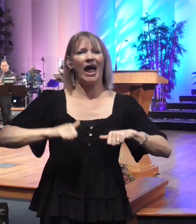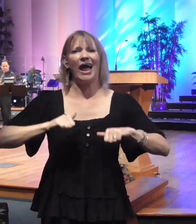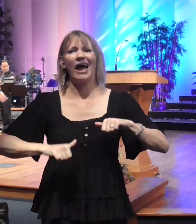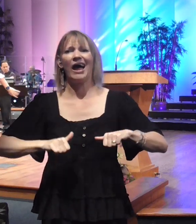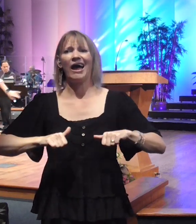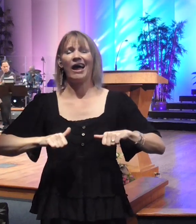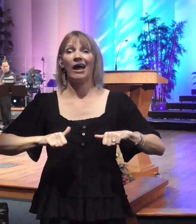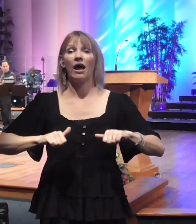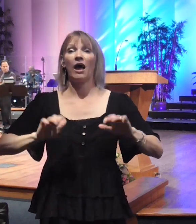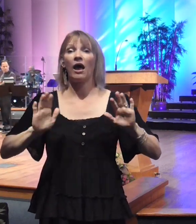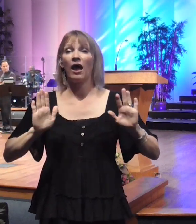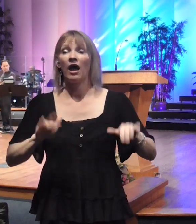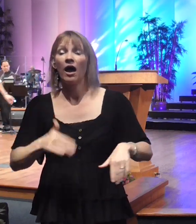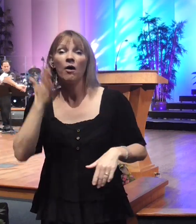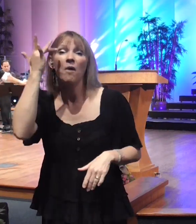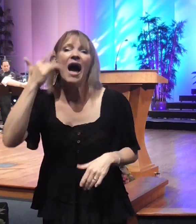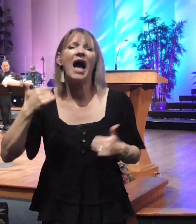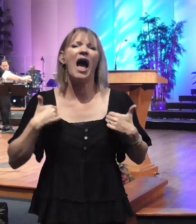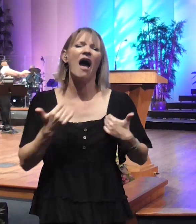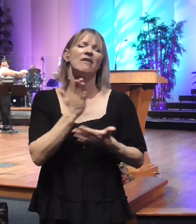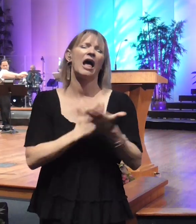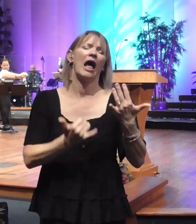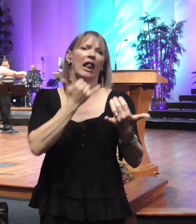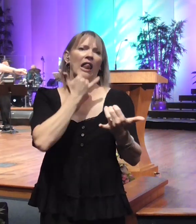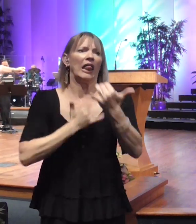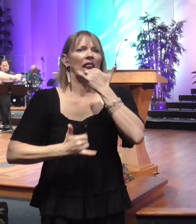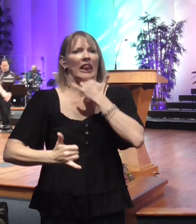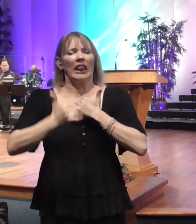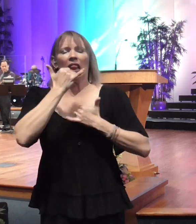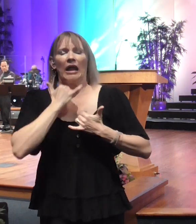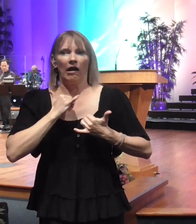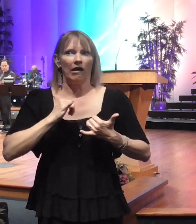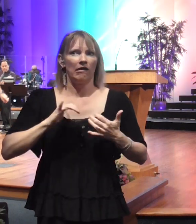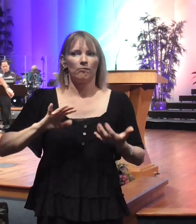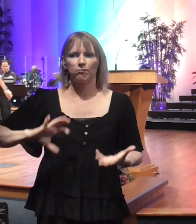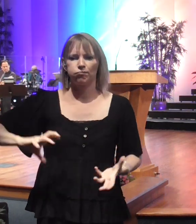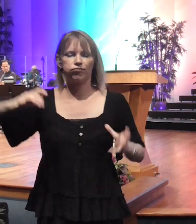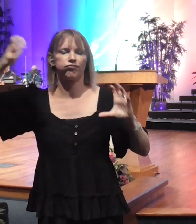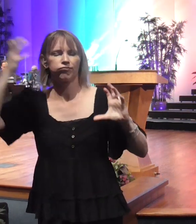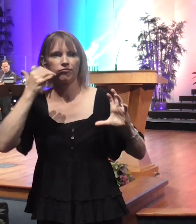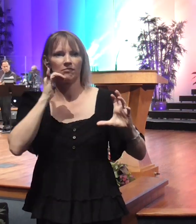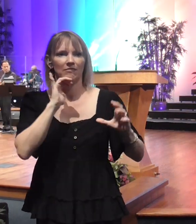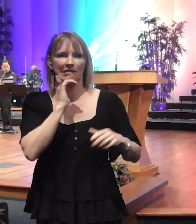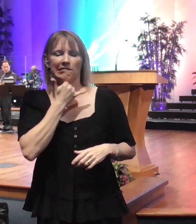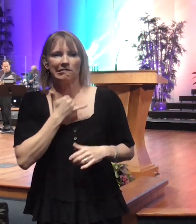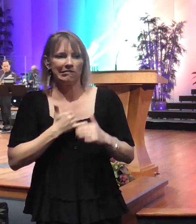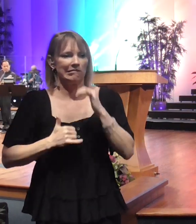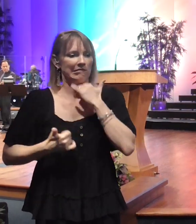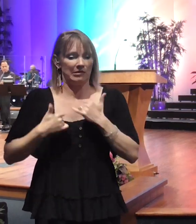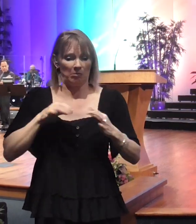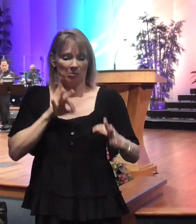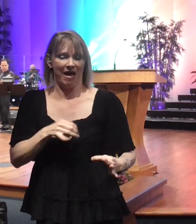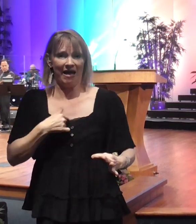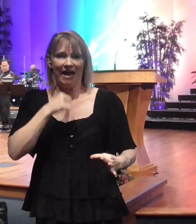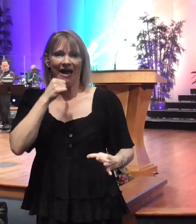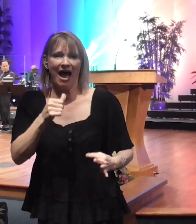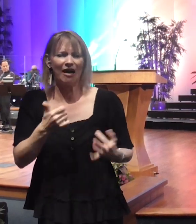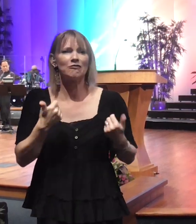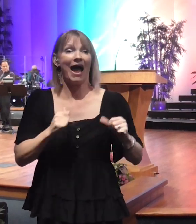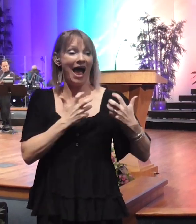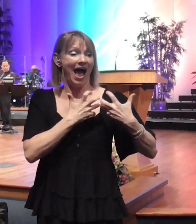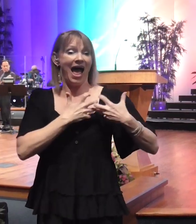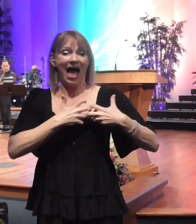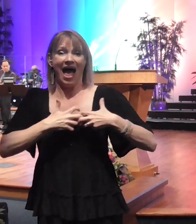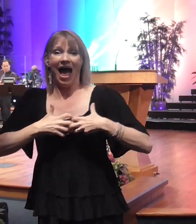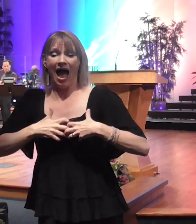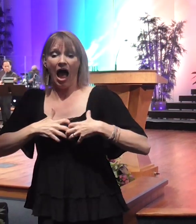down, 'cause I got a couple dents in my fender, I got a couple rips in my jeans, trying to fit the pieces